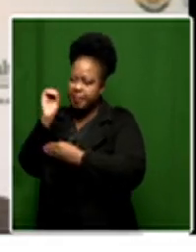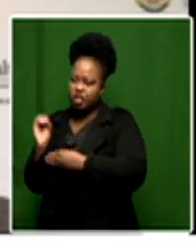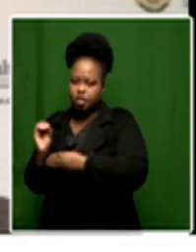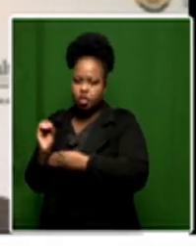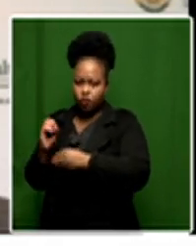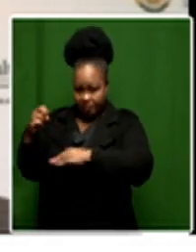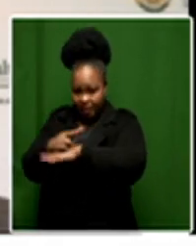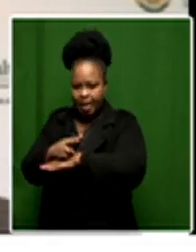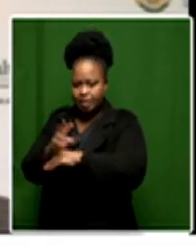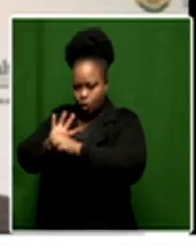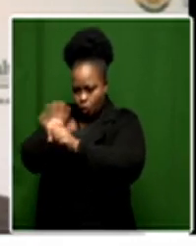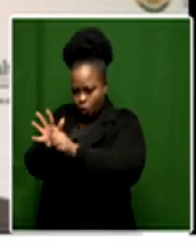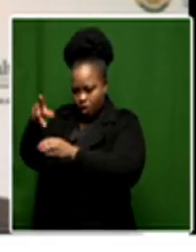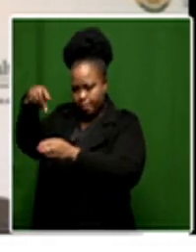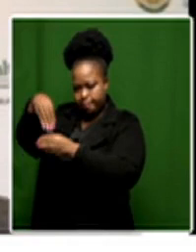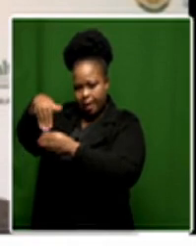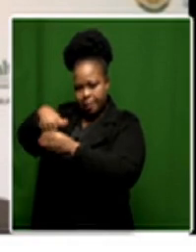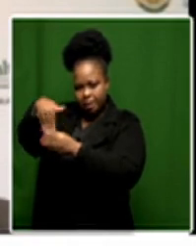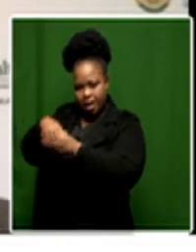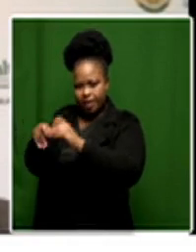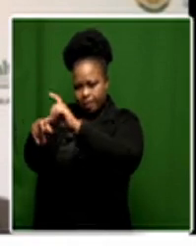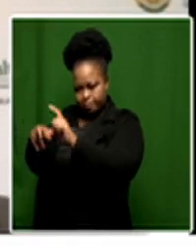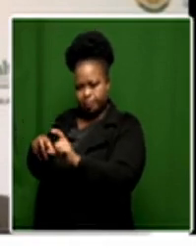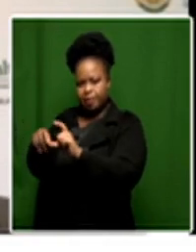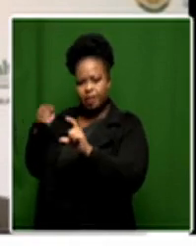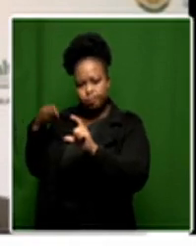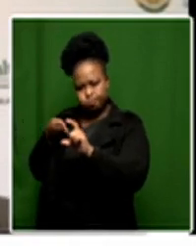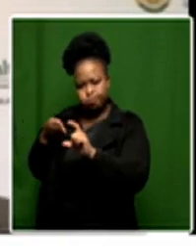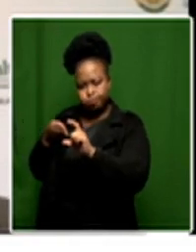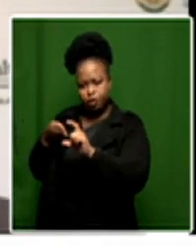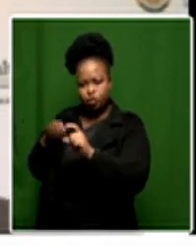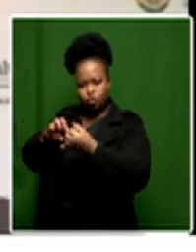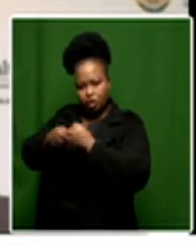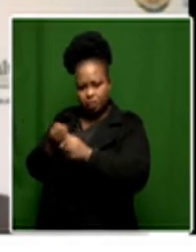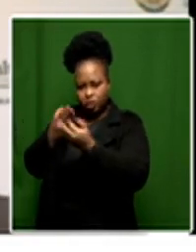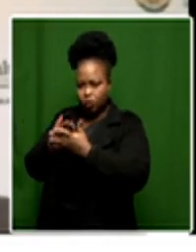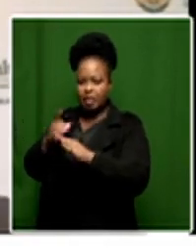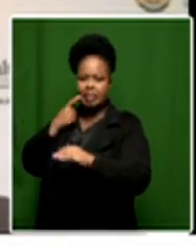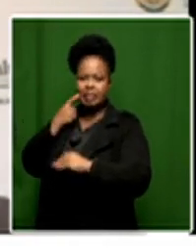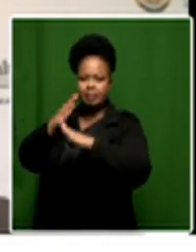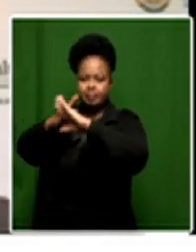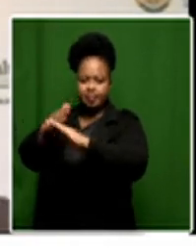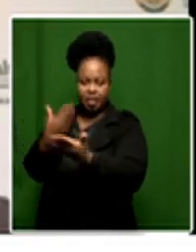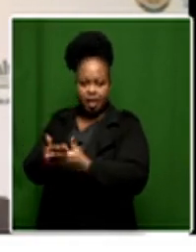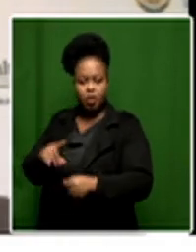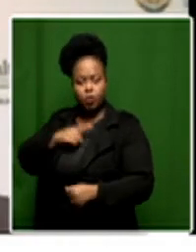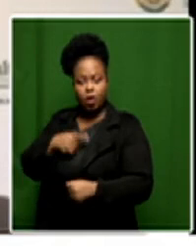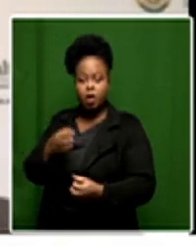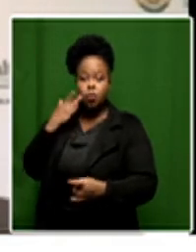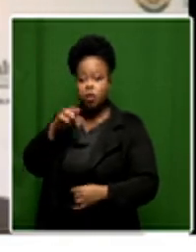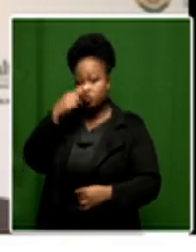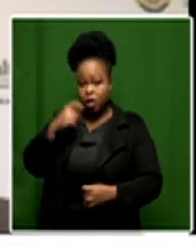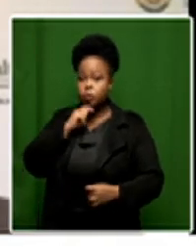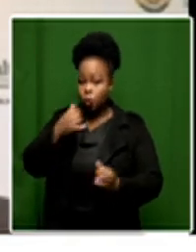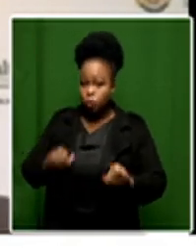a common virus to actually stimulate the immunity in such a way that it can deal with